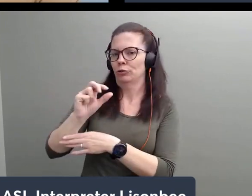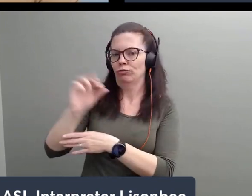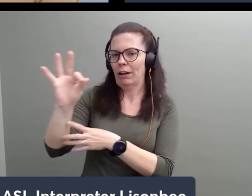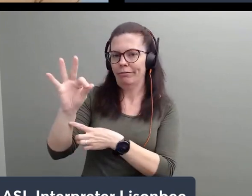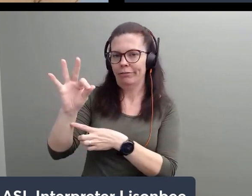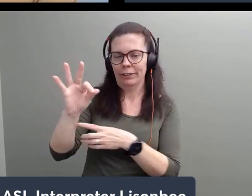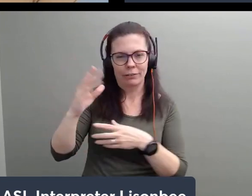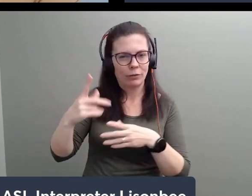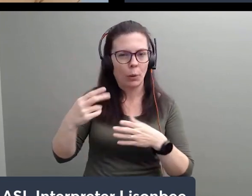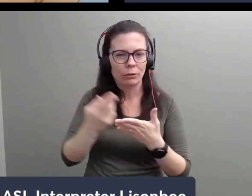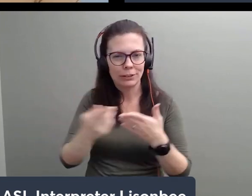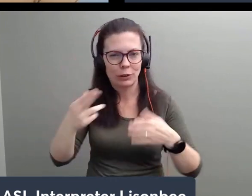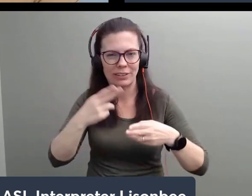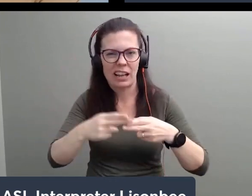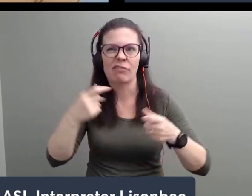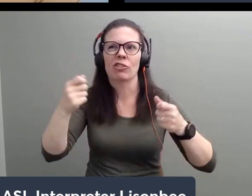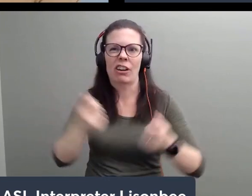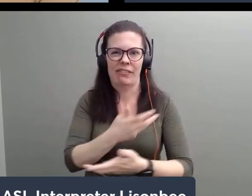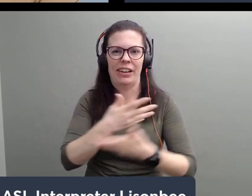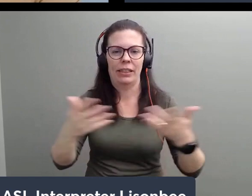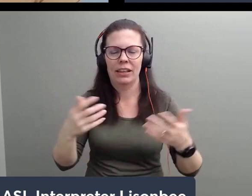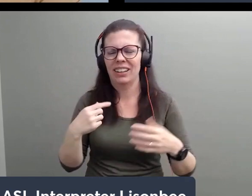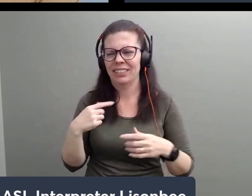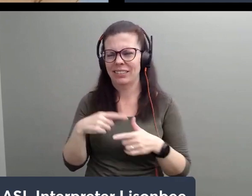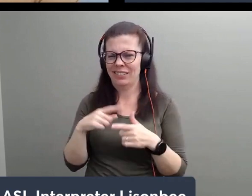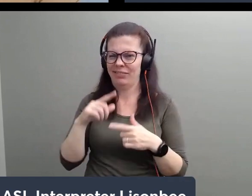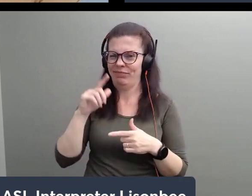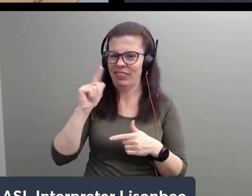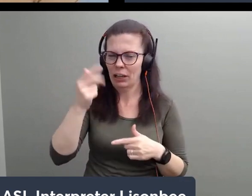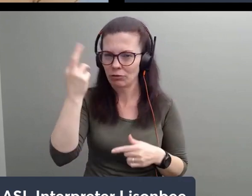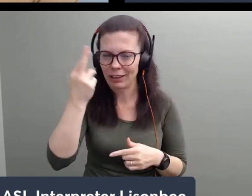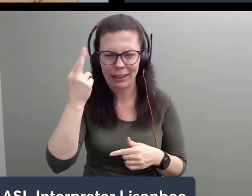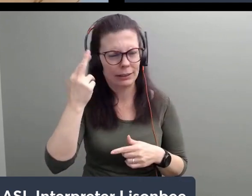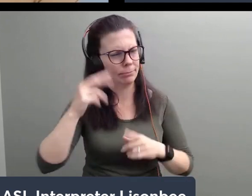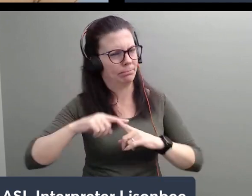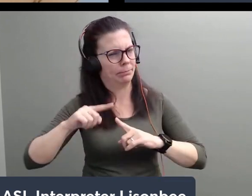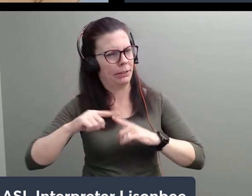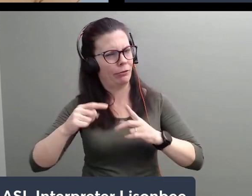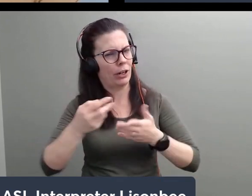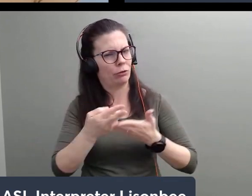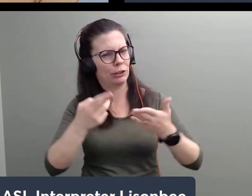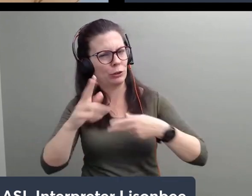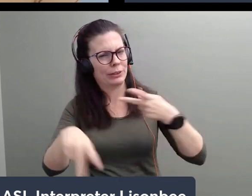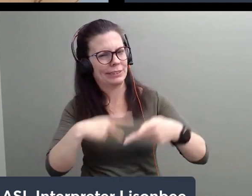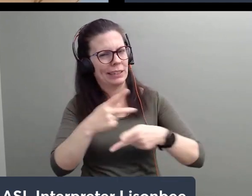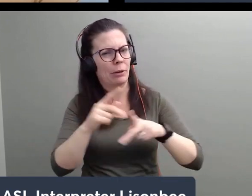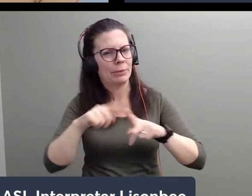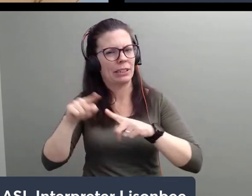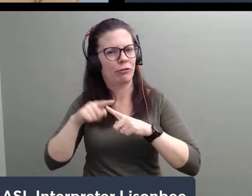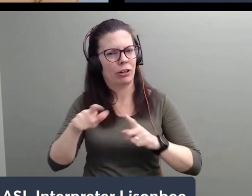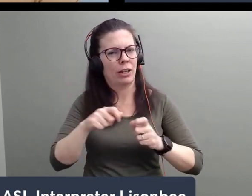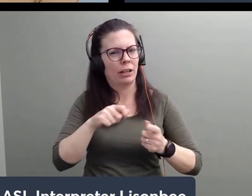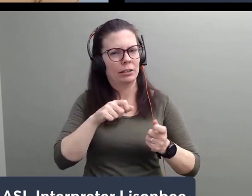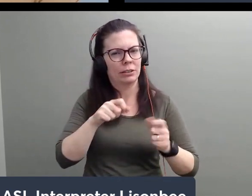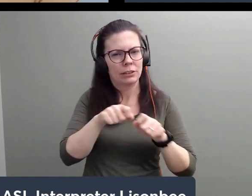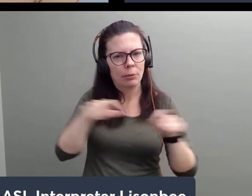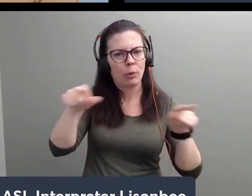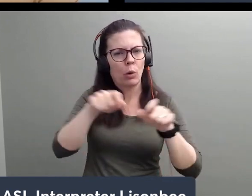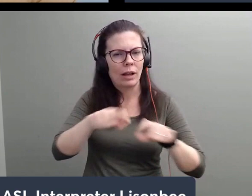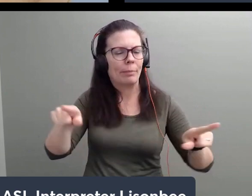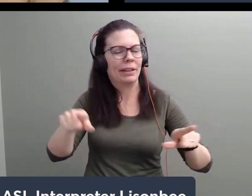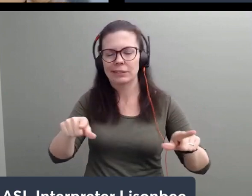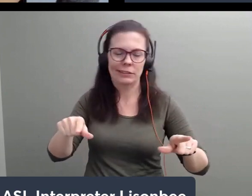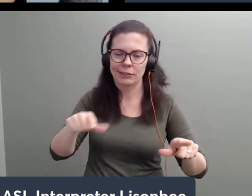resource name for everything. But then I realized that as resource types have different implementation, this is not the case. For example, the Amazon's